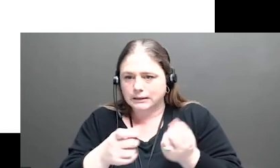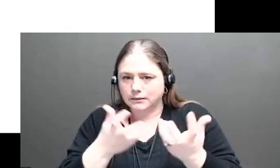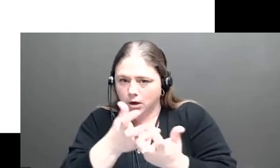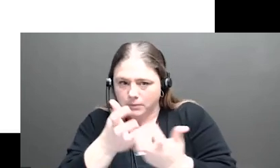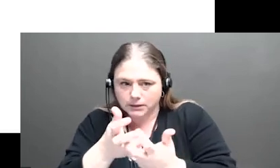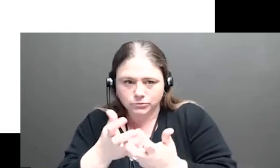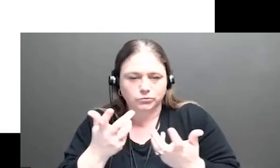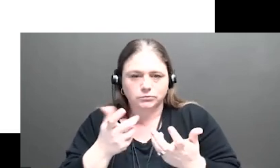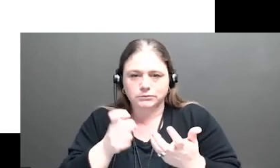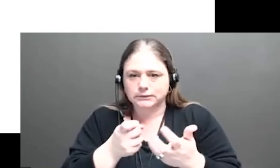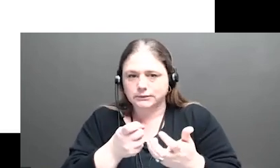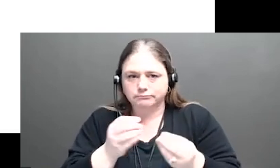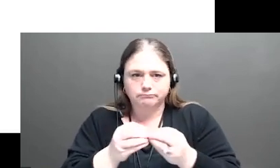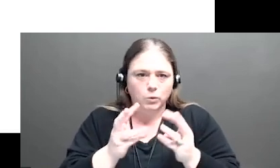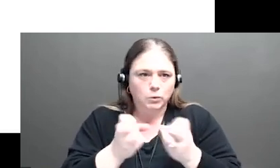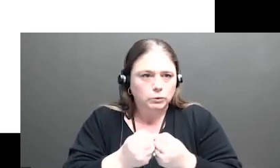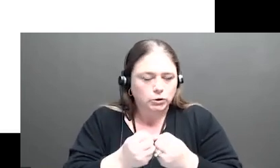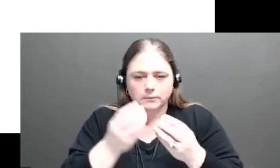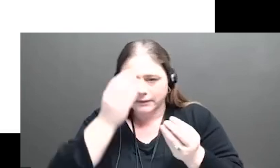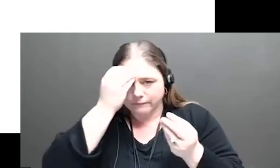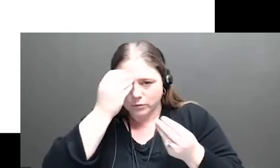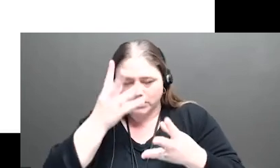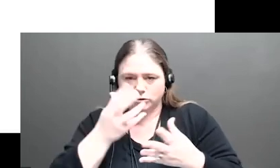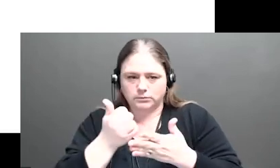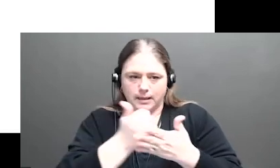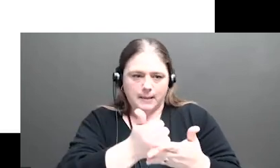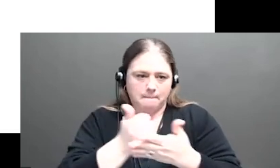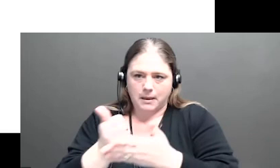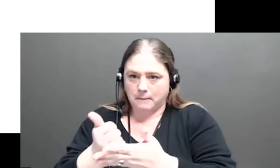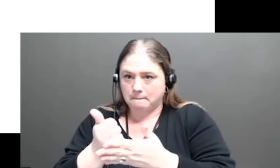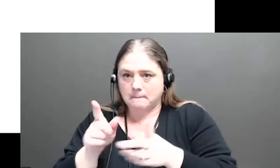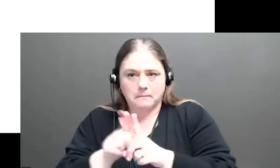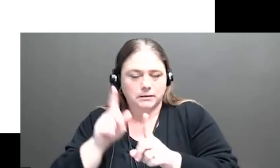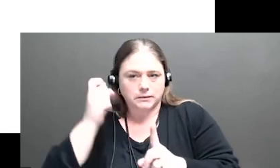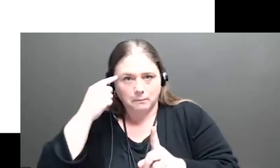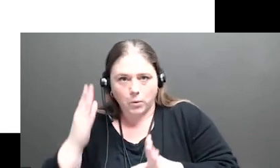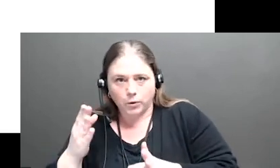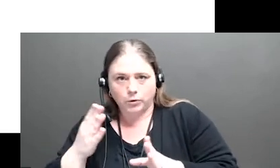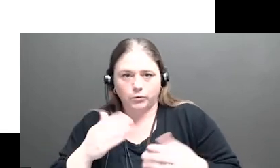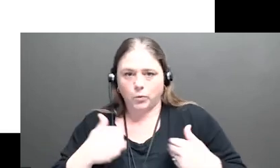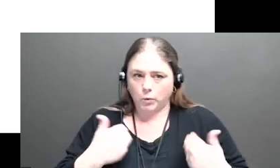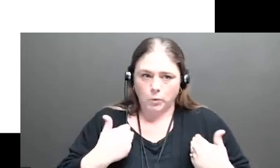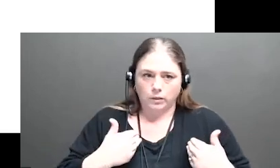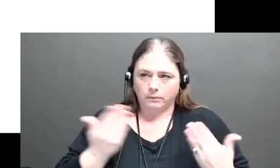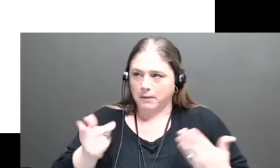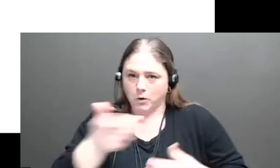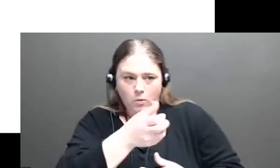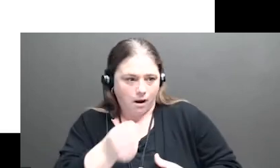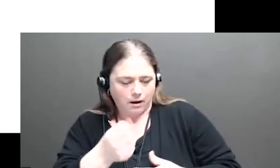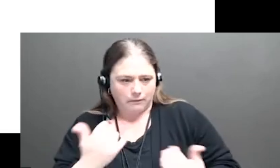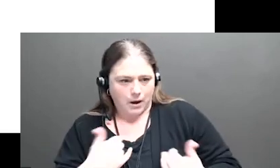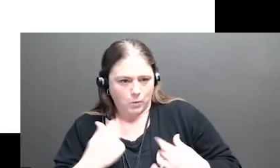really great transition to the workforce for the job seeker that you're hiring or that you have already hired. It